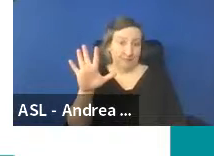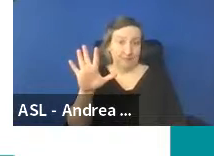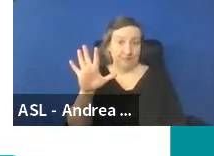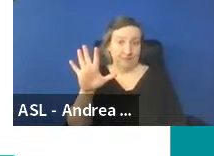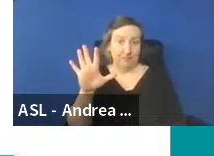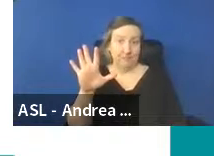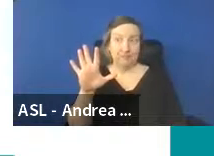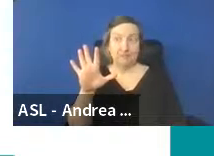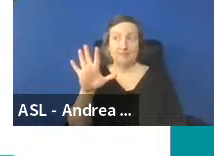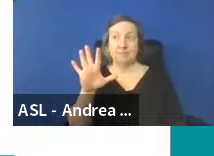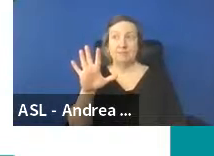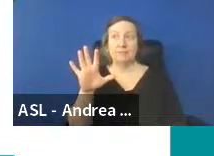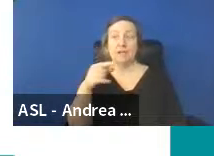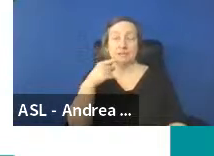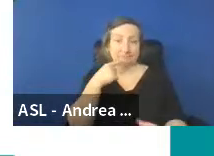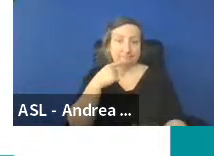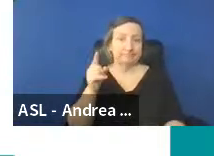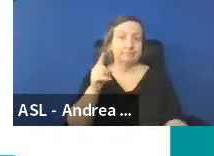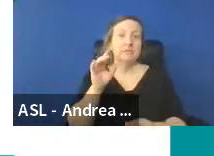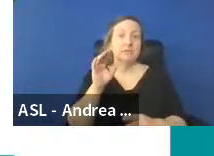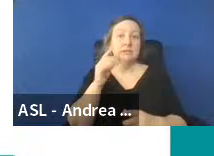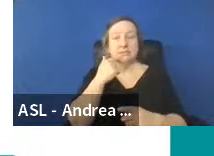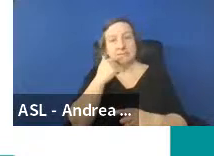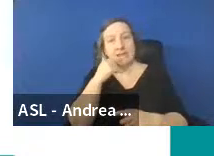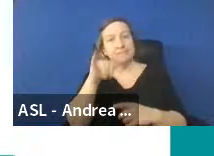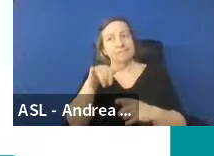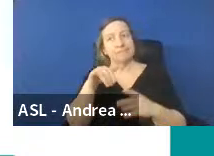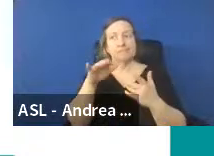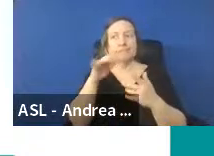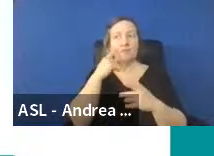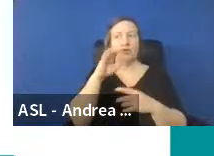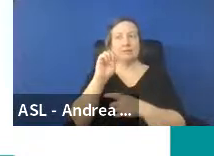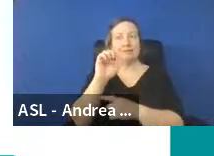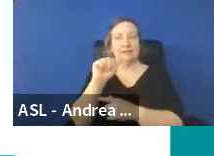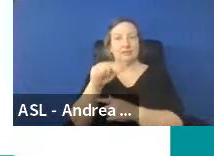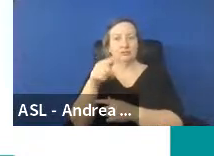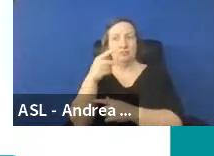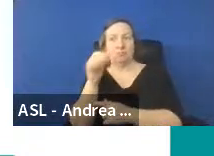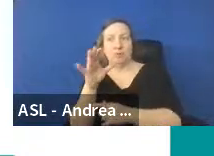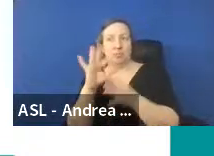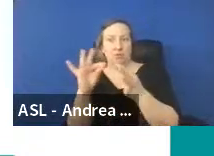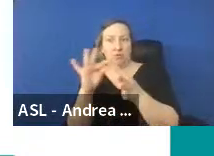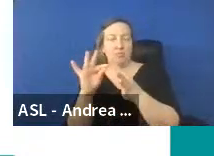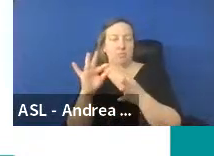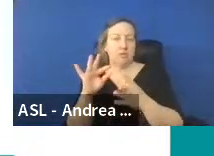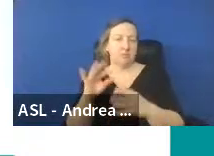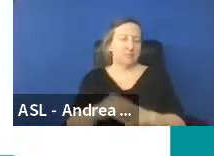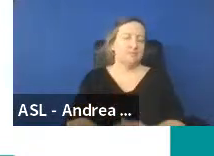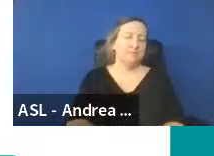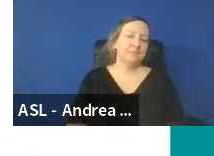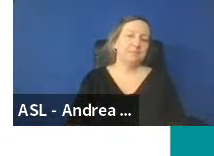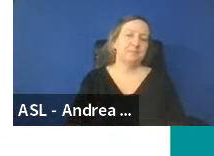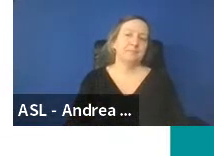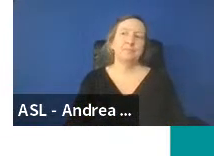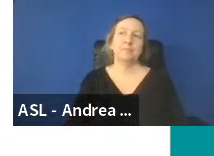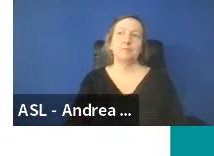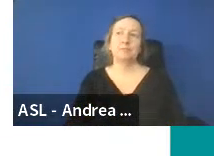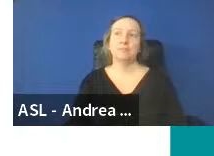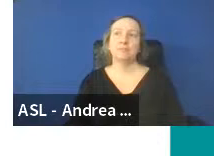888-503-6735 and state EAG Public Comment in your message.